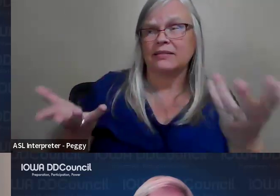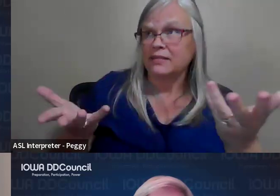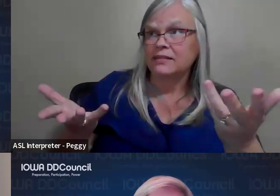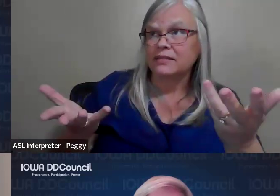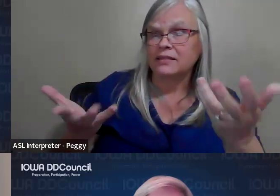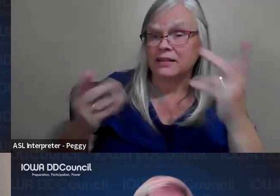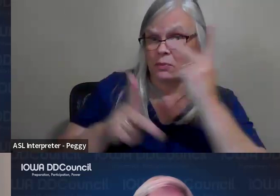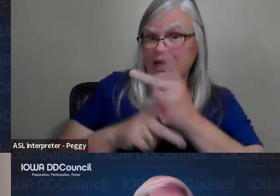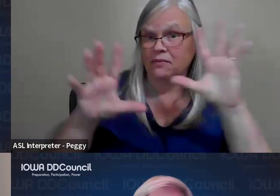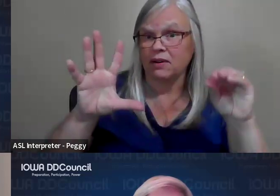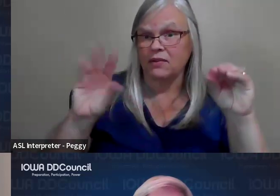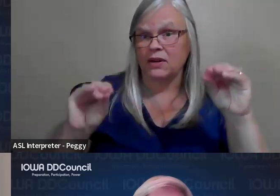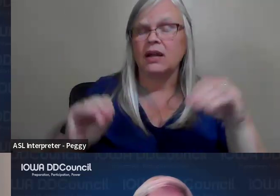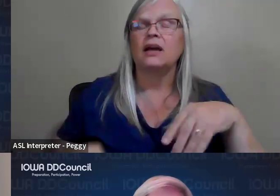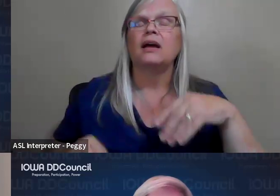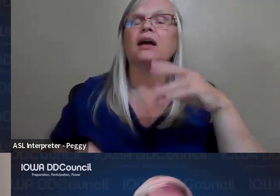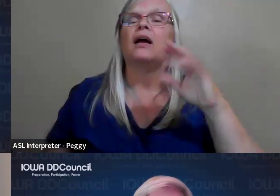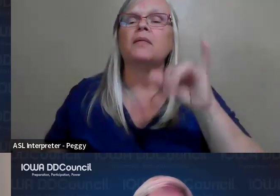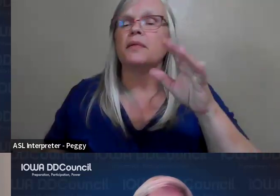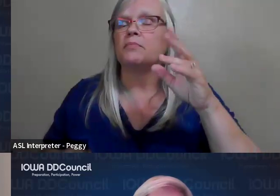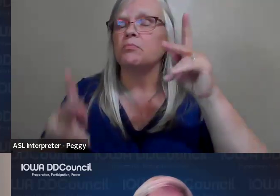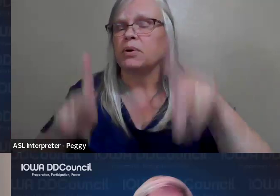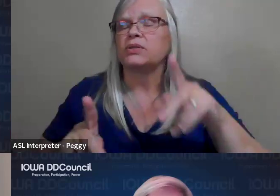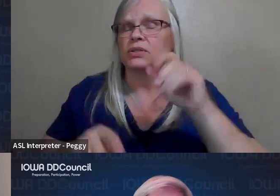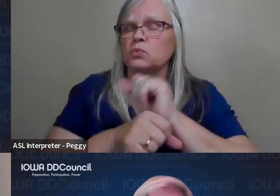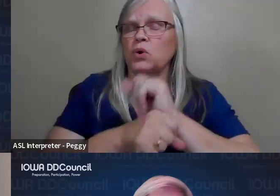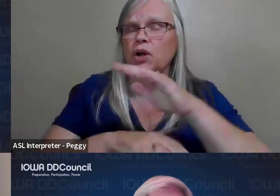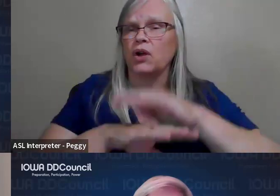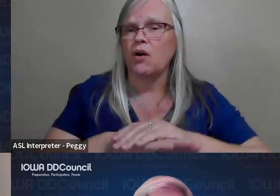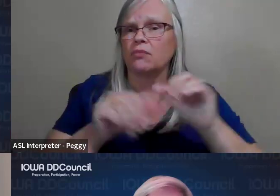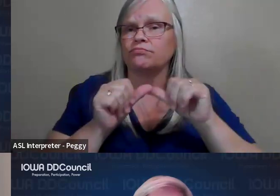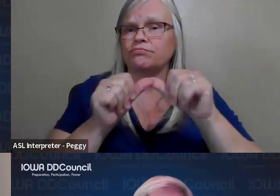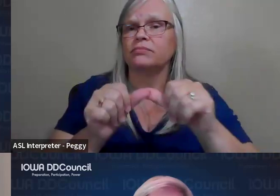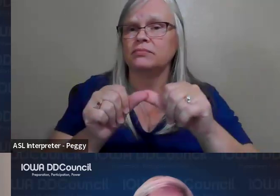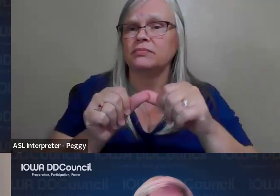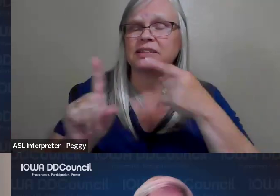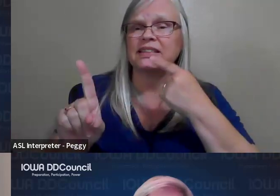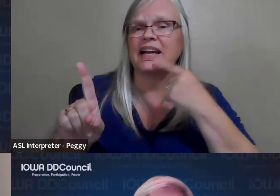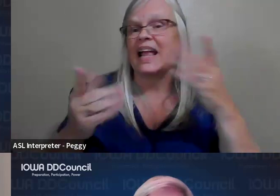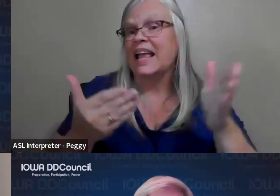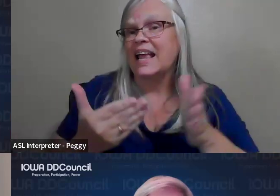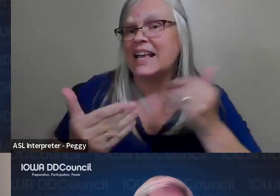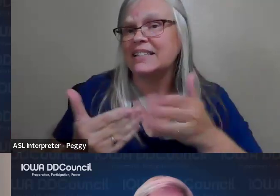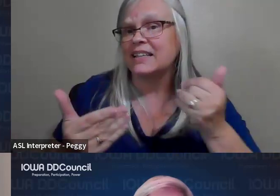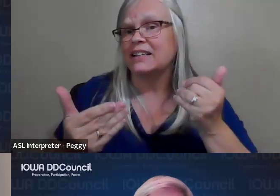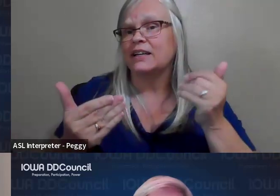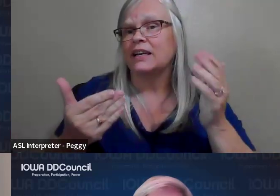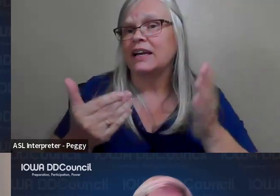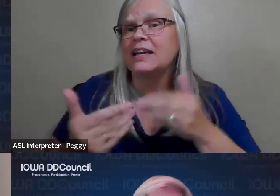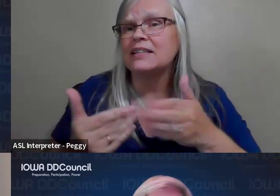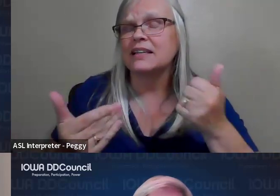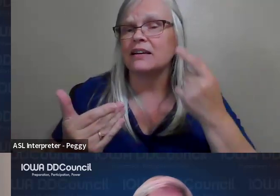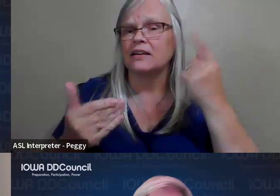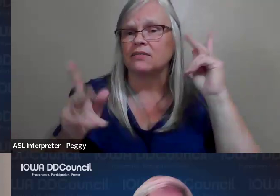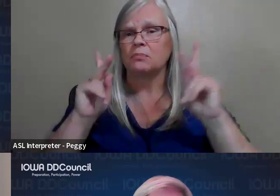Also, she's working on a system that will make it, as she said, easy, very easy for people